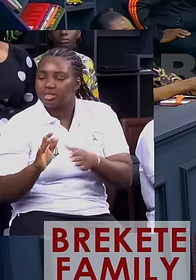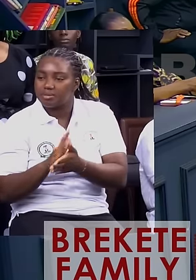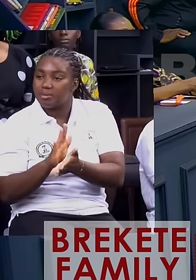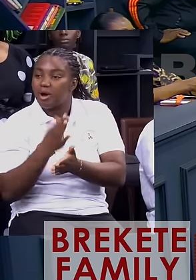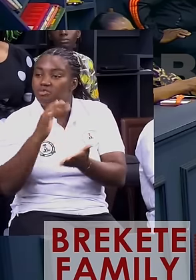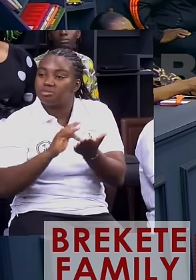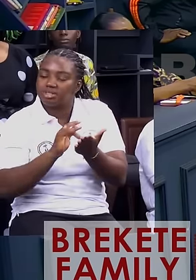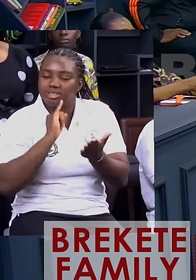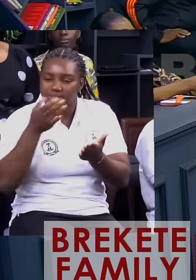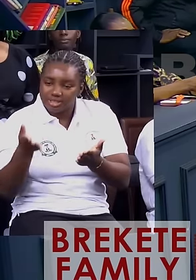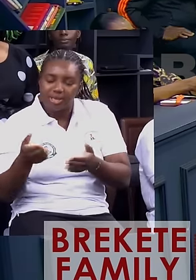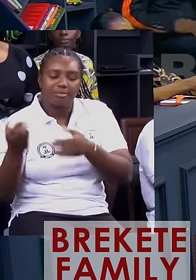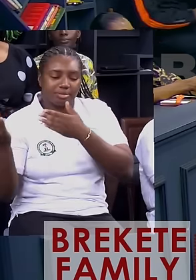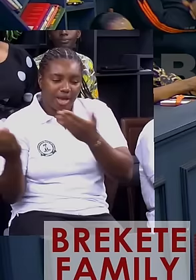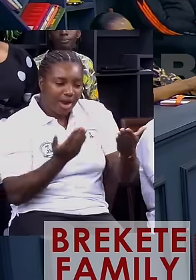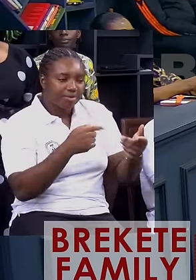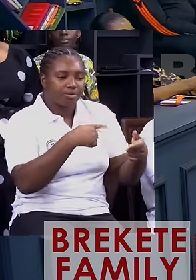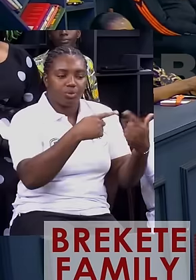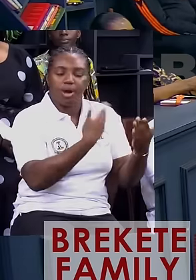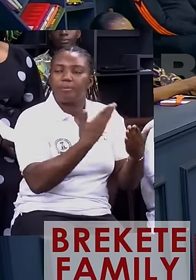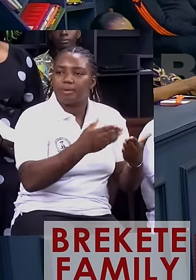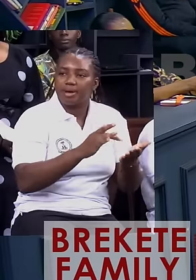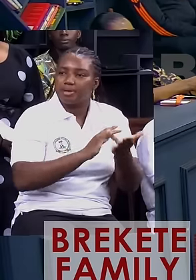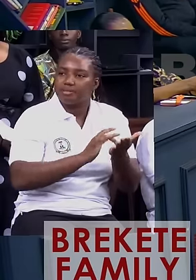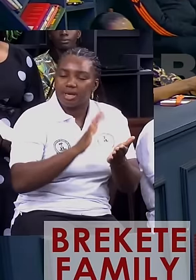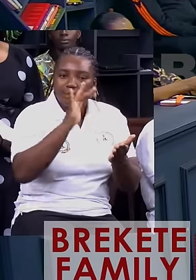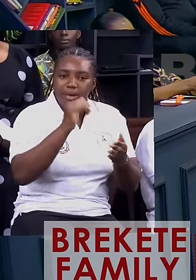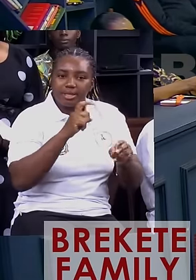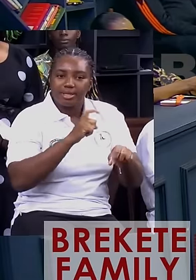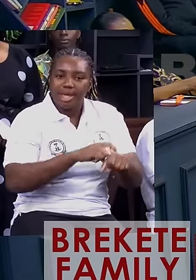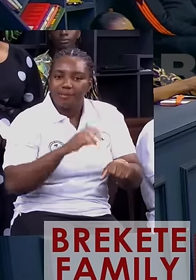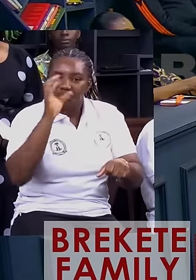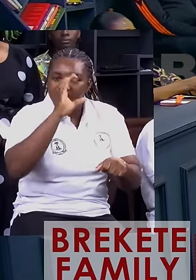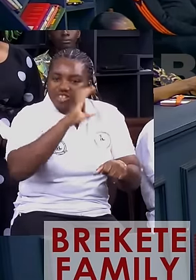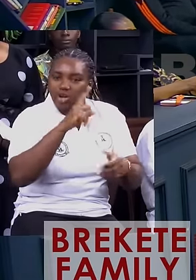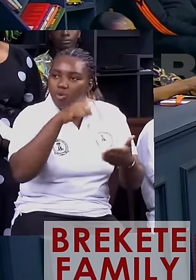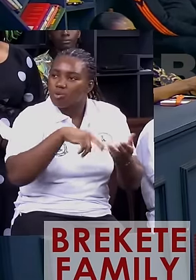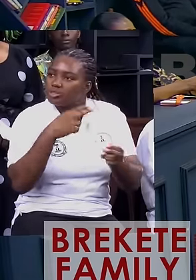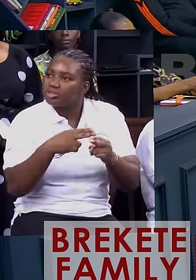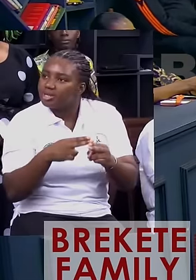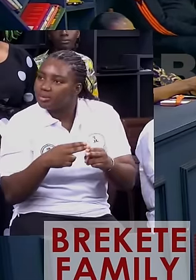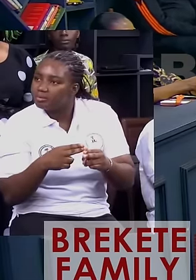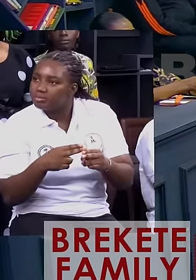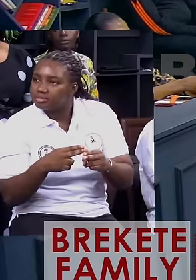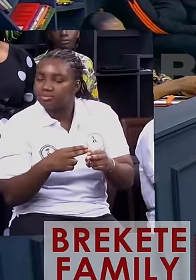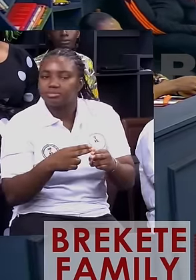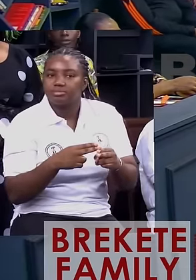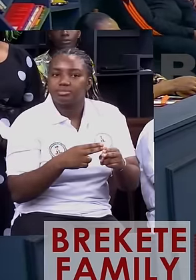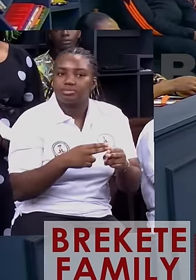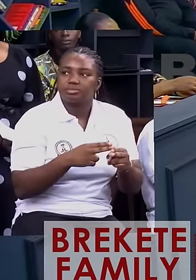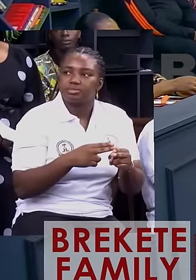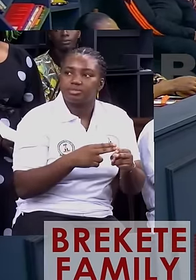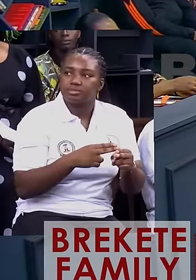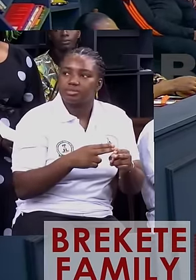Now I go, they carry. You go buy the medicine. By the time they check him, waiting for the name of that medicine where I called that time.